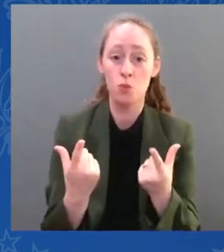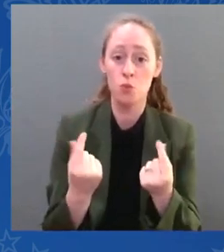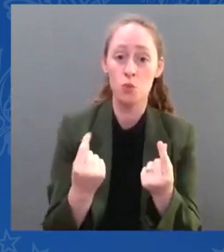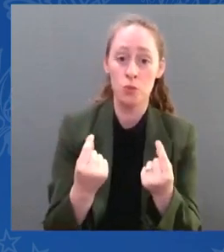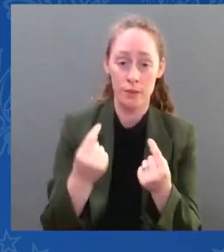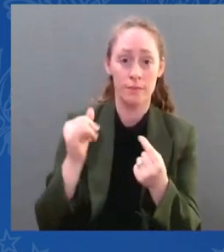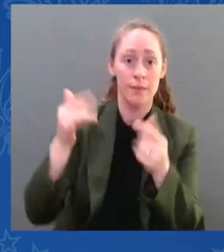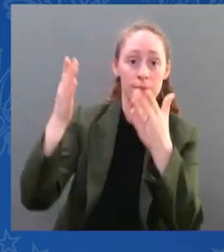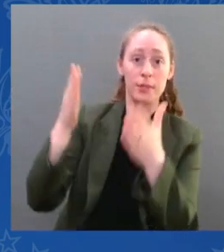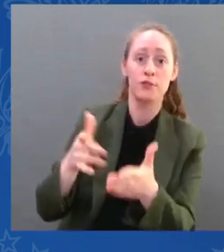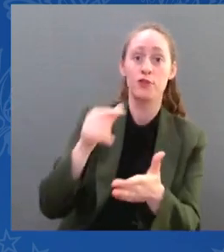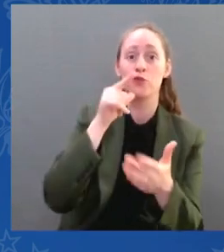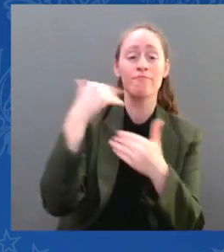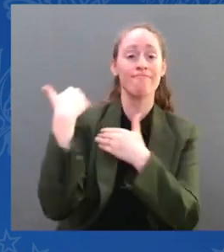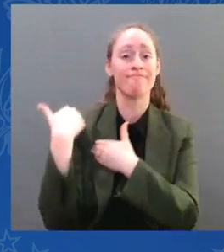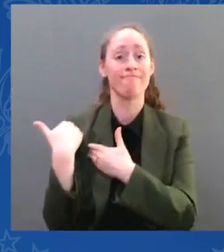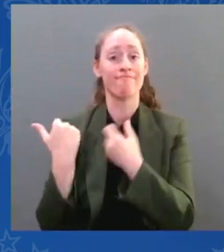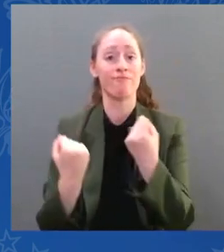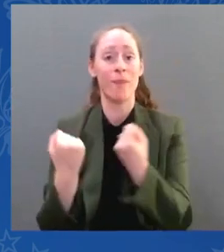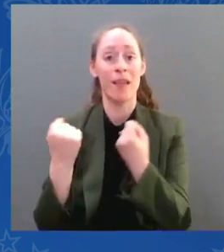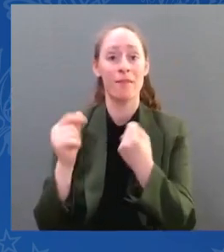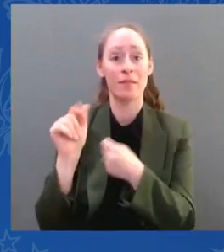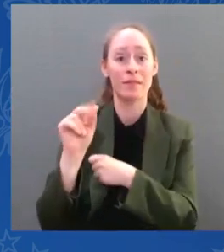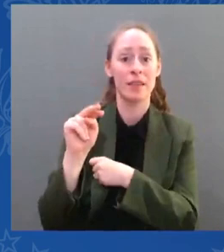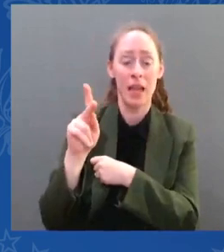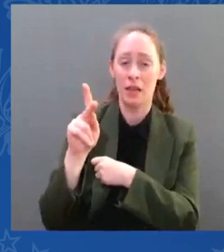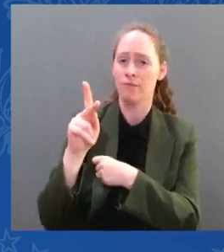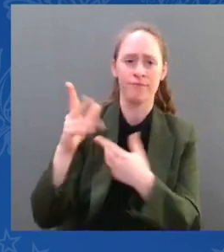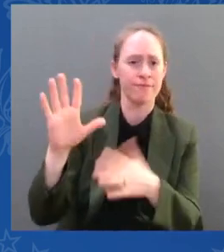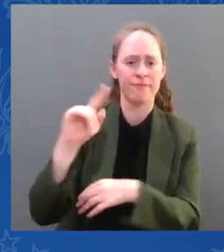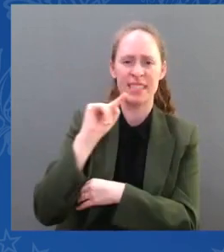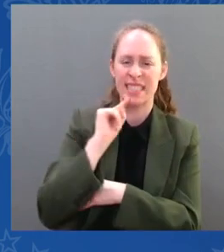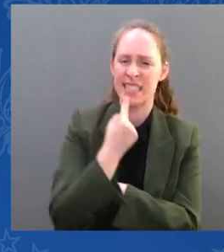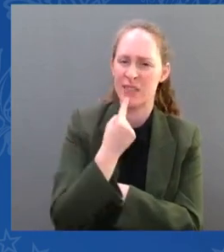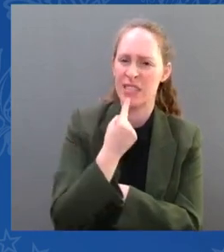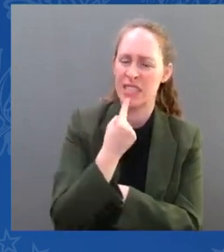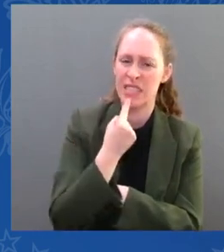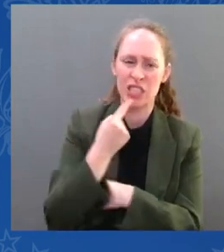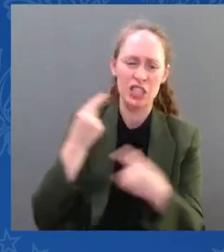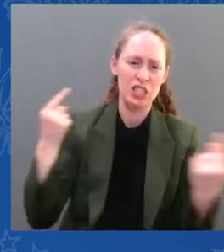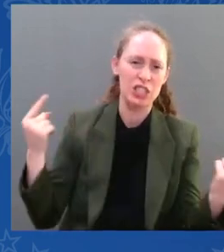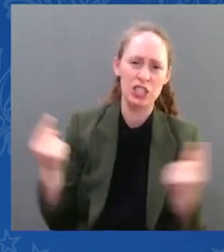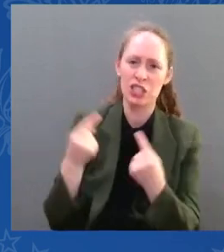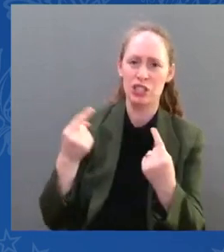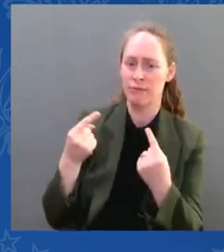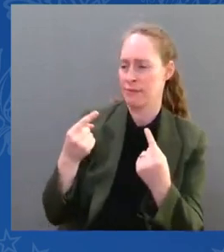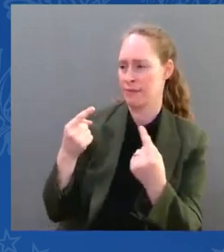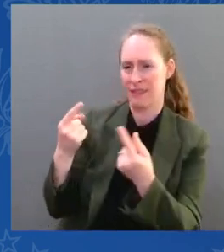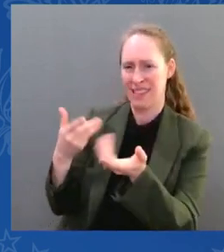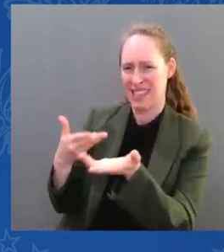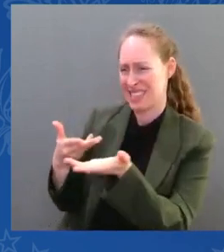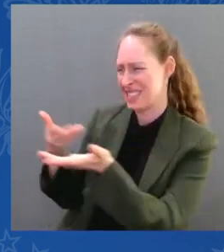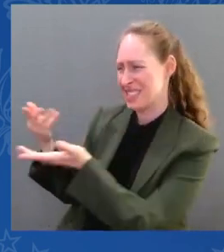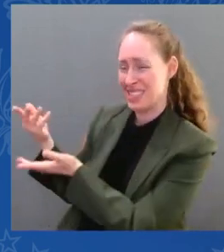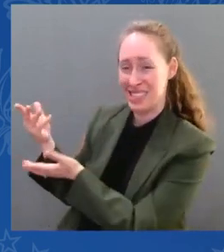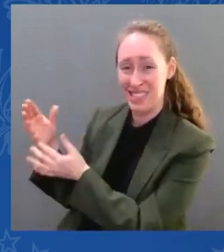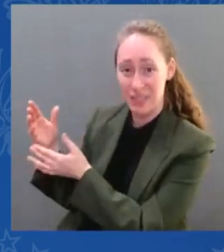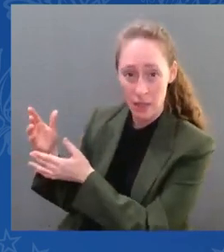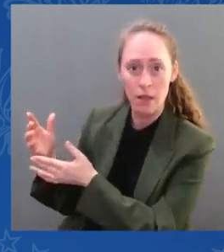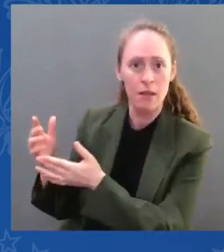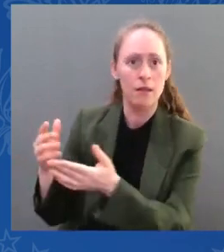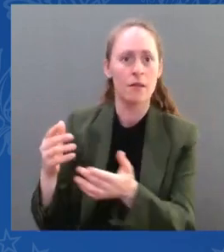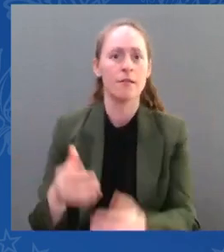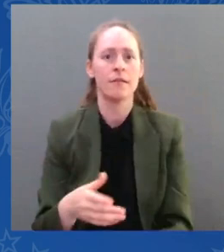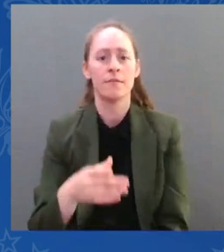fire, he lowered the injured tank commander to the ground and moved him to safety. Specialist 5 Birdwell then, with complete disregard for his